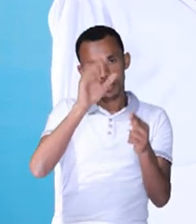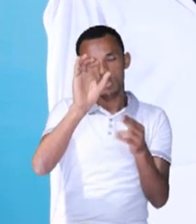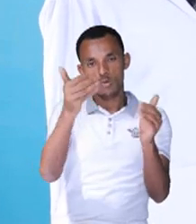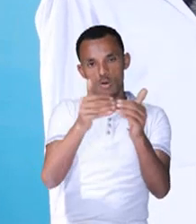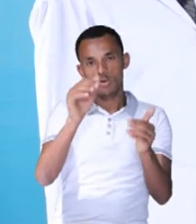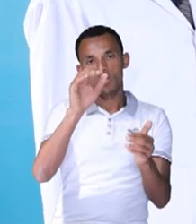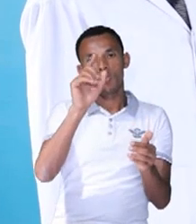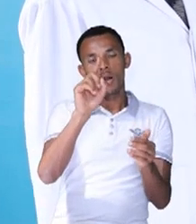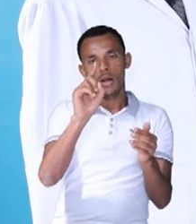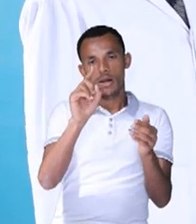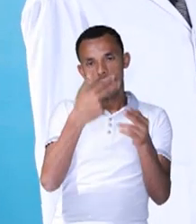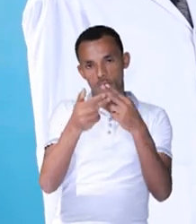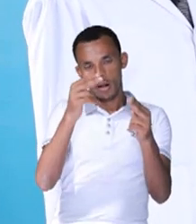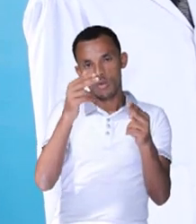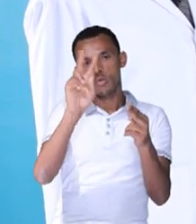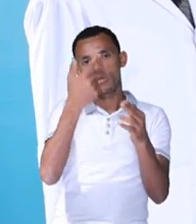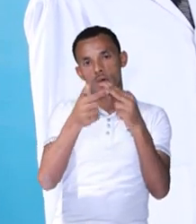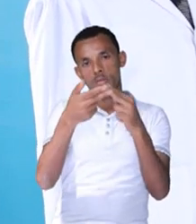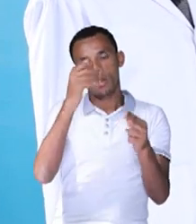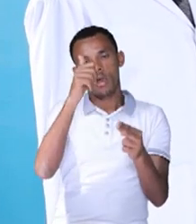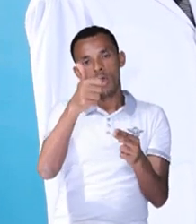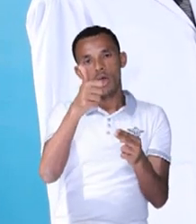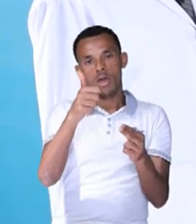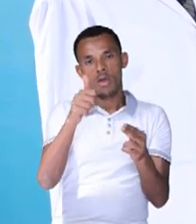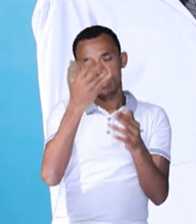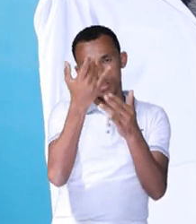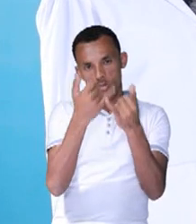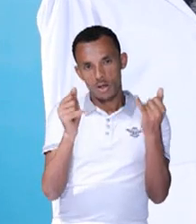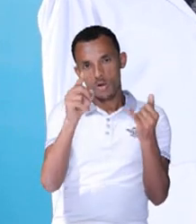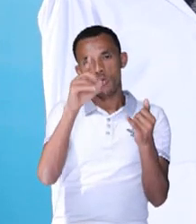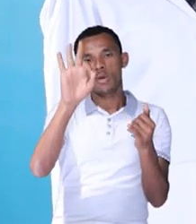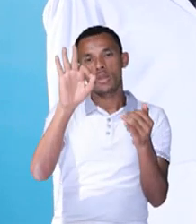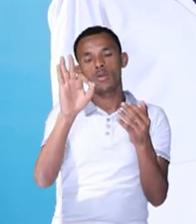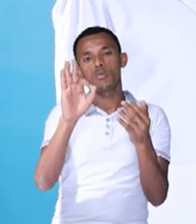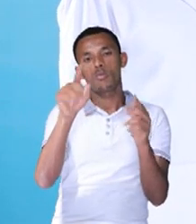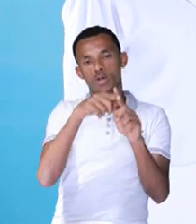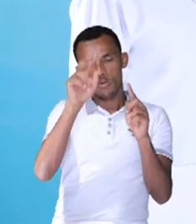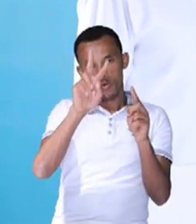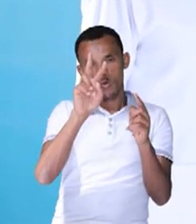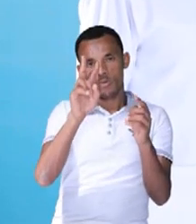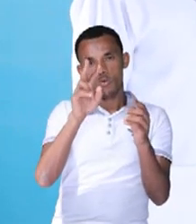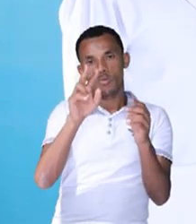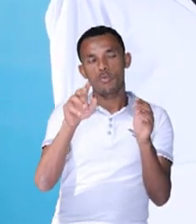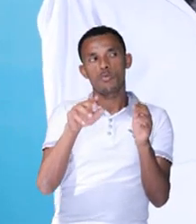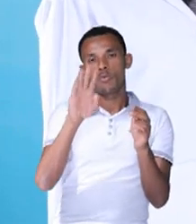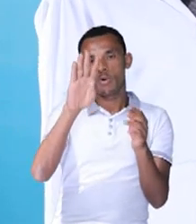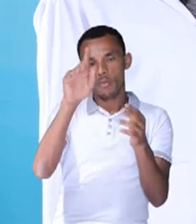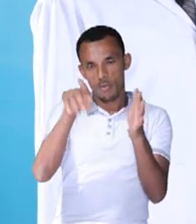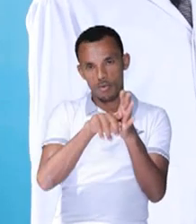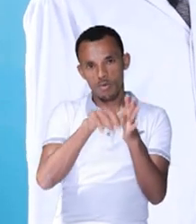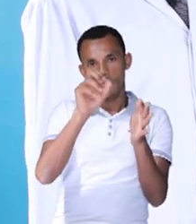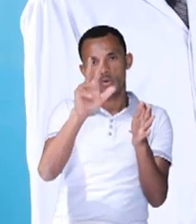1, divided by 2 times A. So when I simplify it, you will have positive 2 plus minus 4 minus 12. But